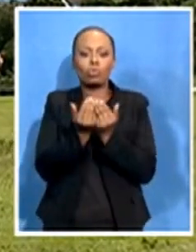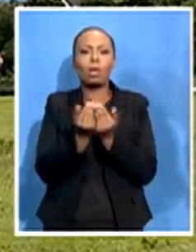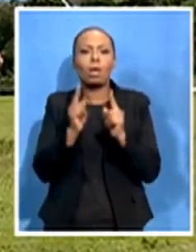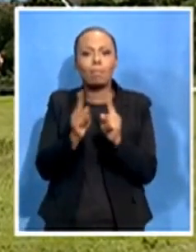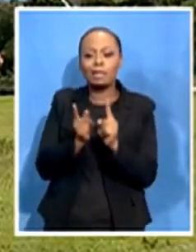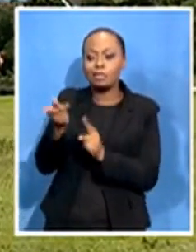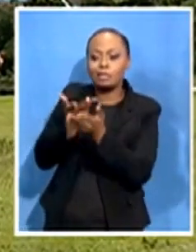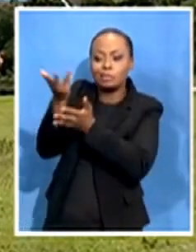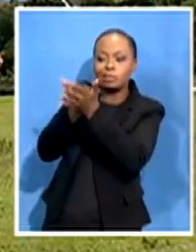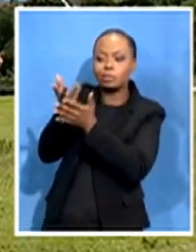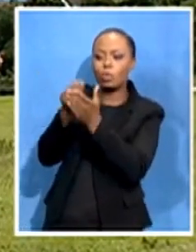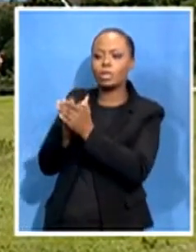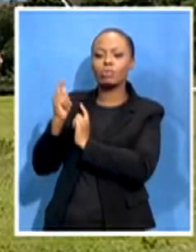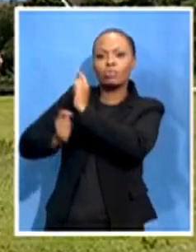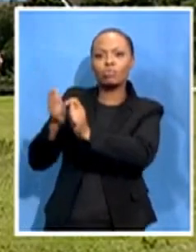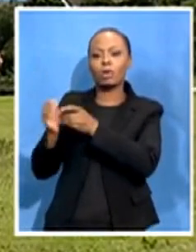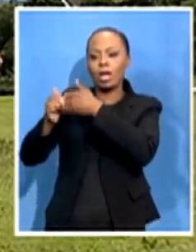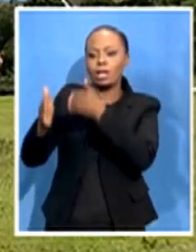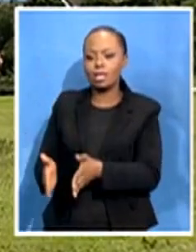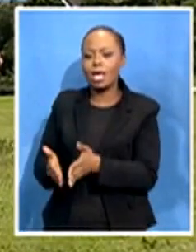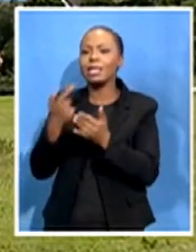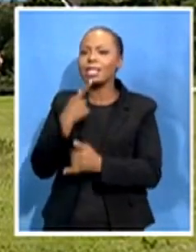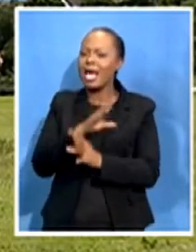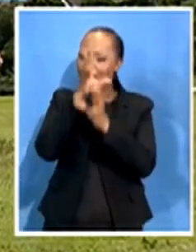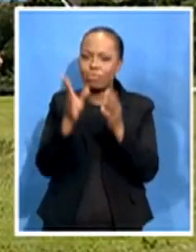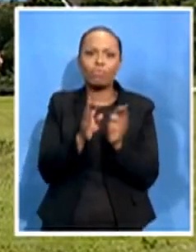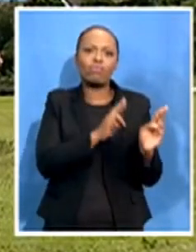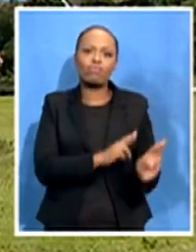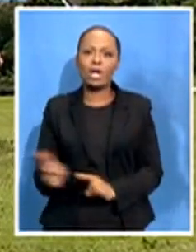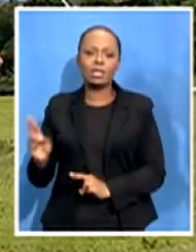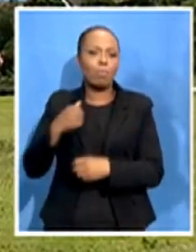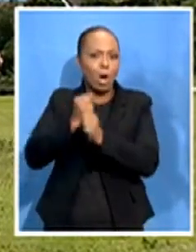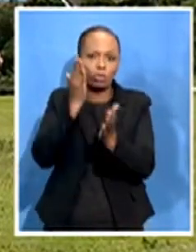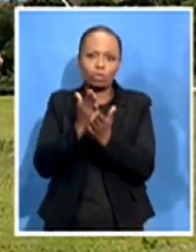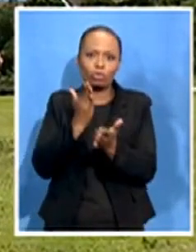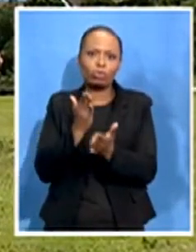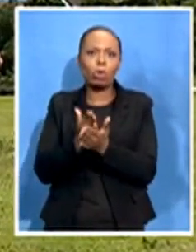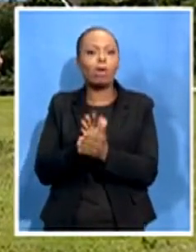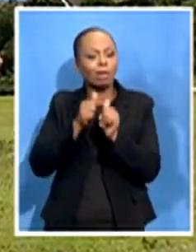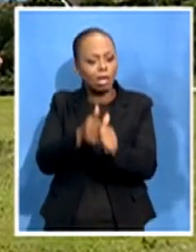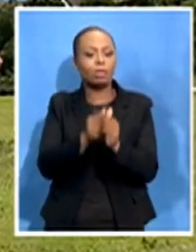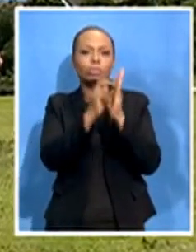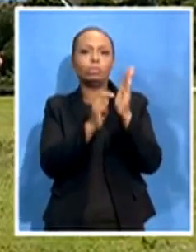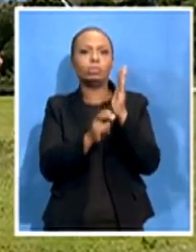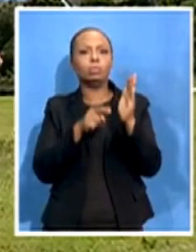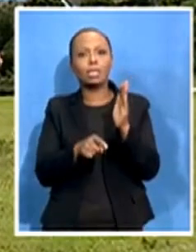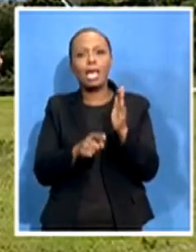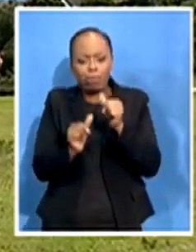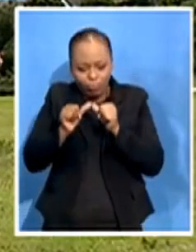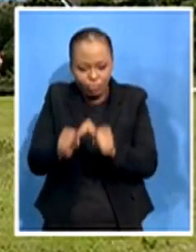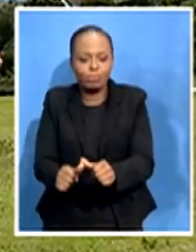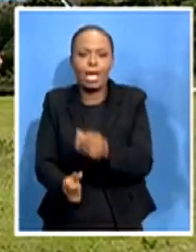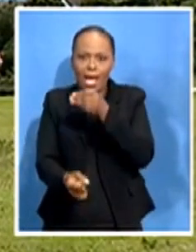put all measures in place to make sure that this season can carry on in December. We are aware that it actually has been stopped. So the Minister of Health said